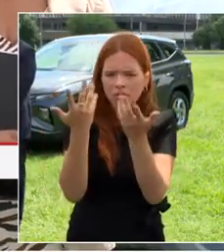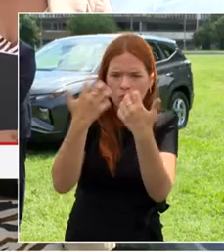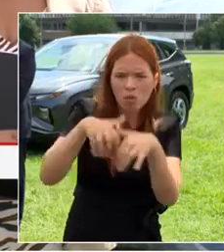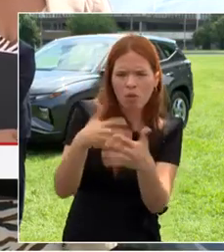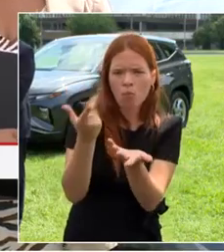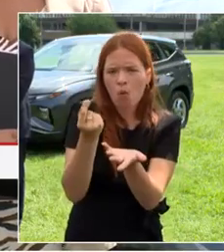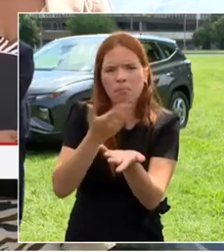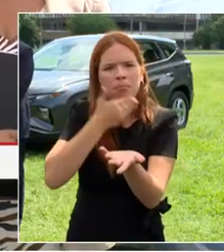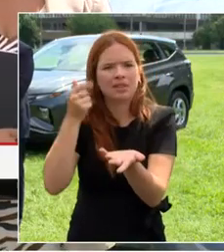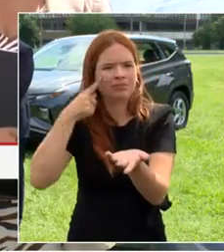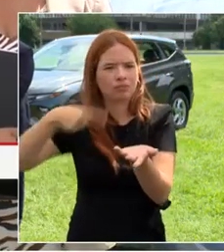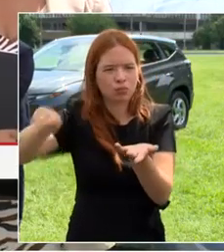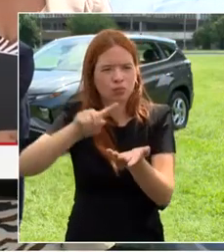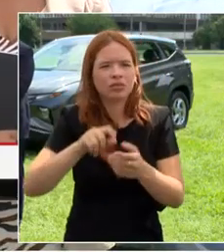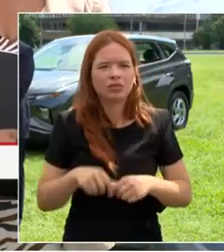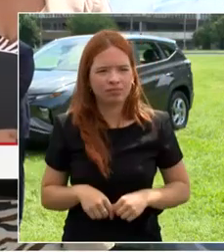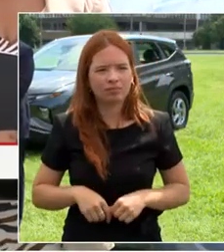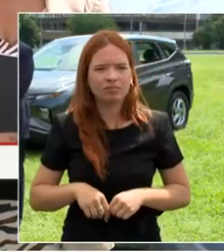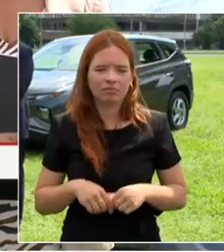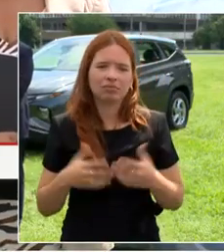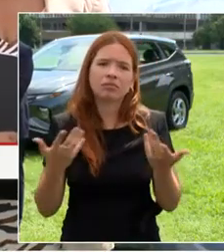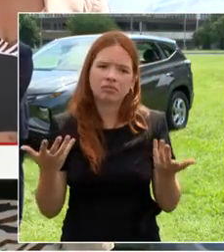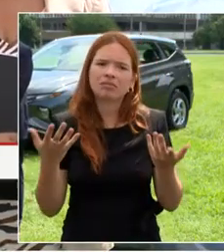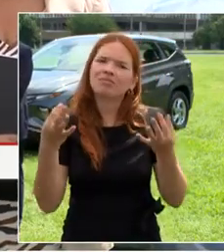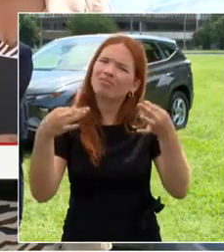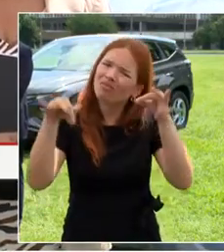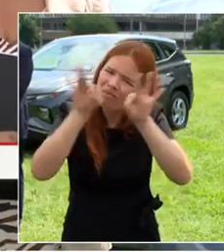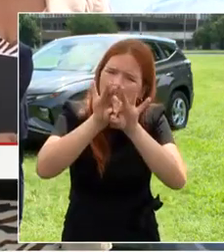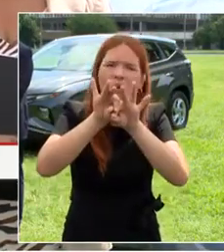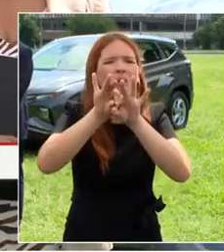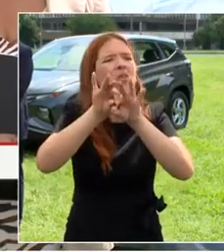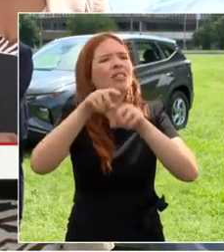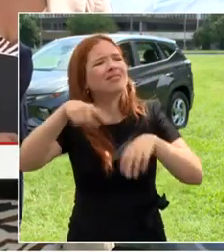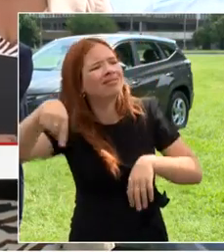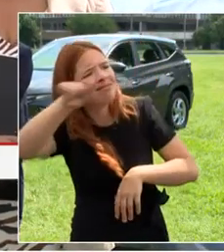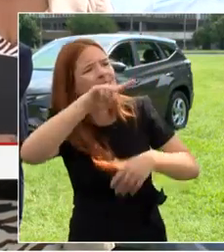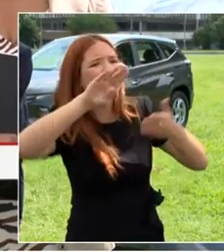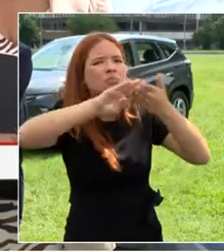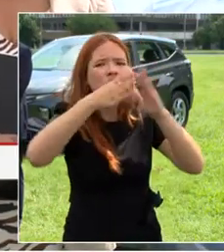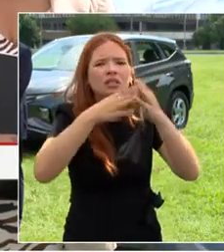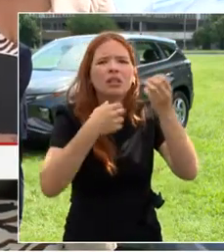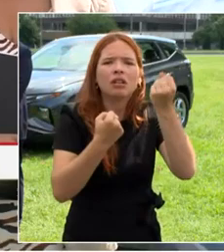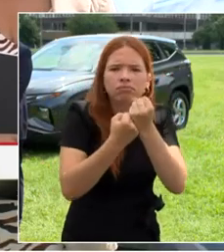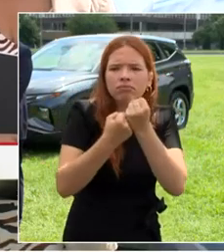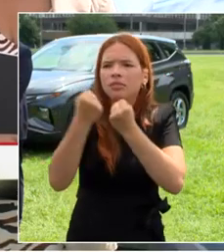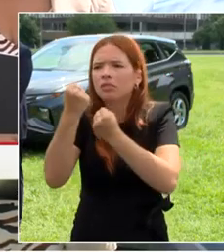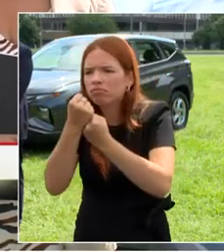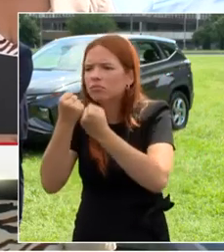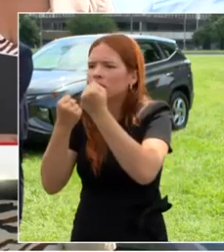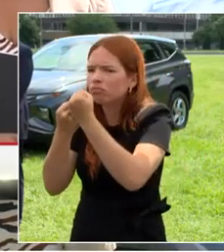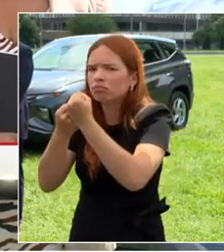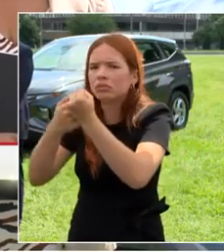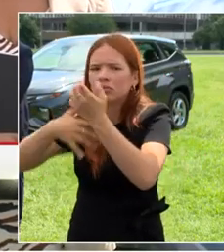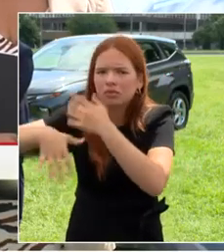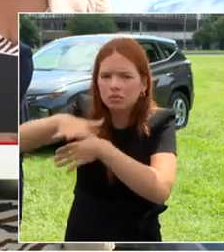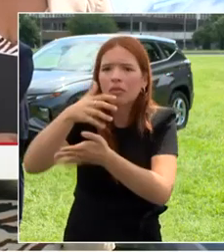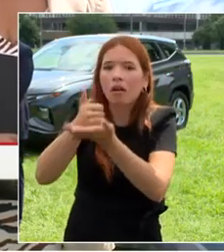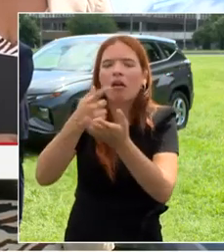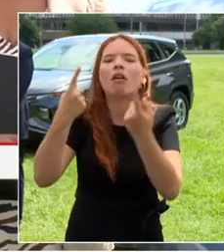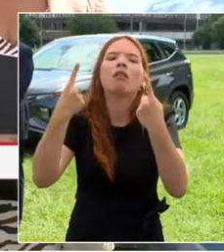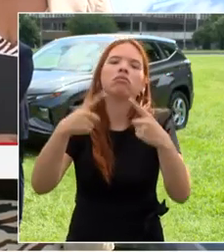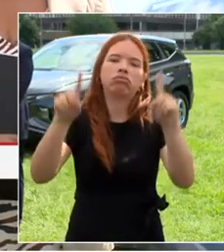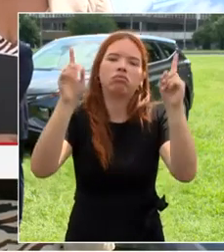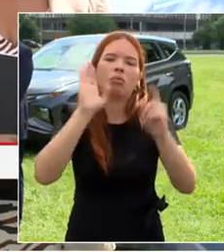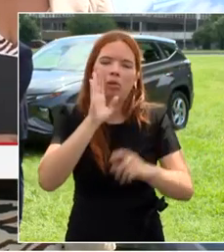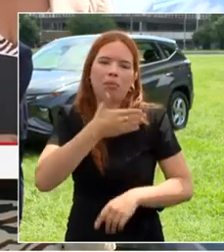importance in the community's assistance in public safety. This is one of these opportunities. With the community's help, we